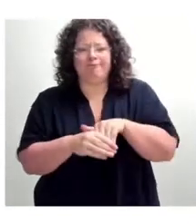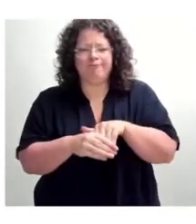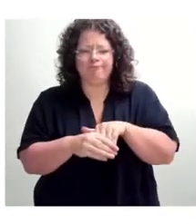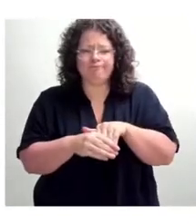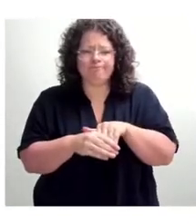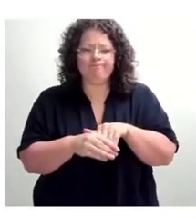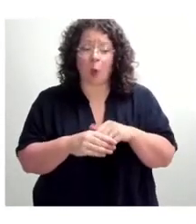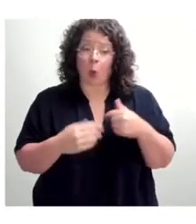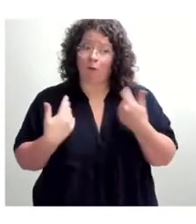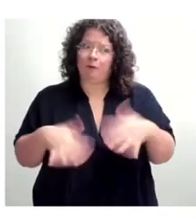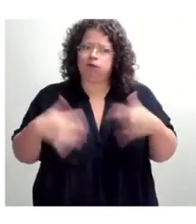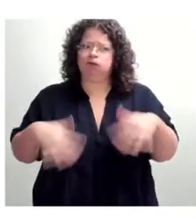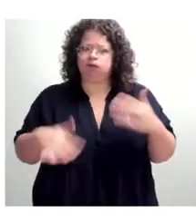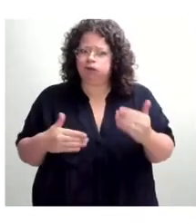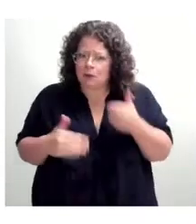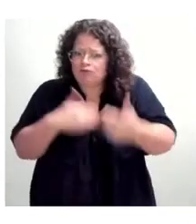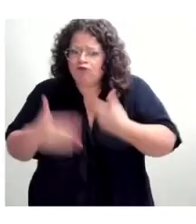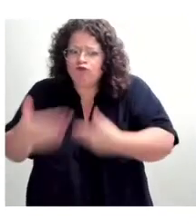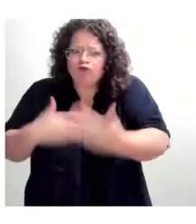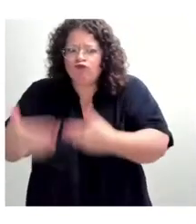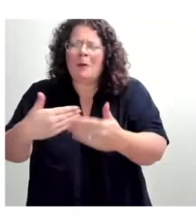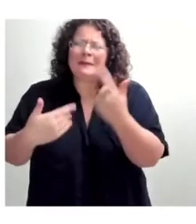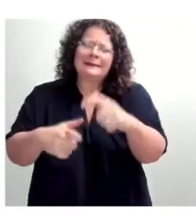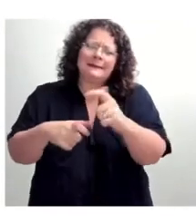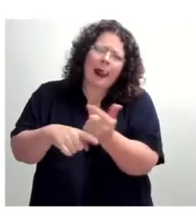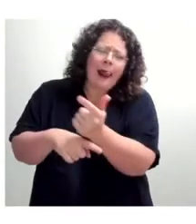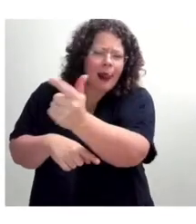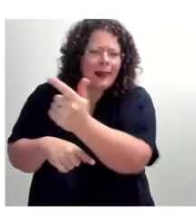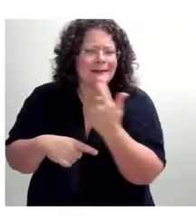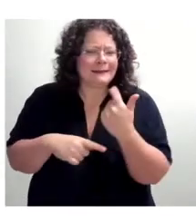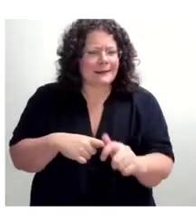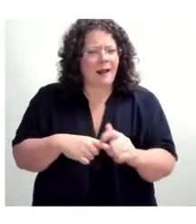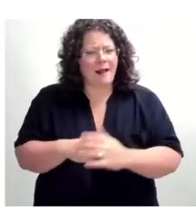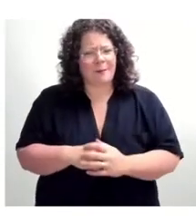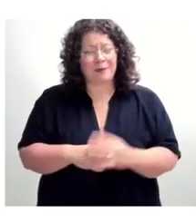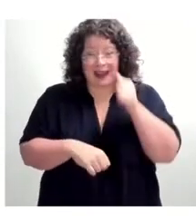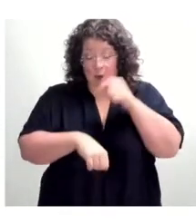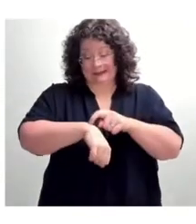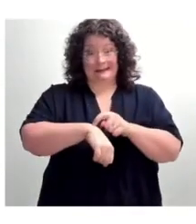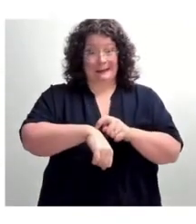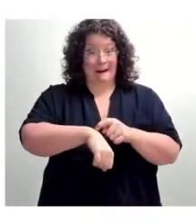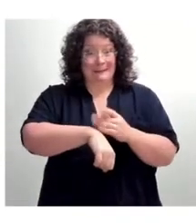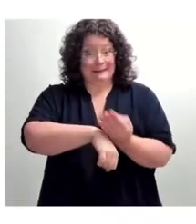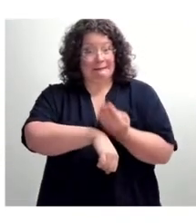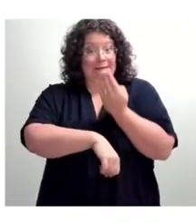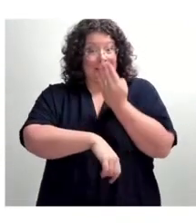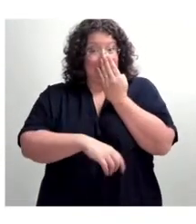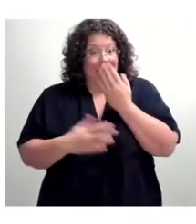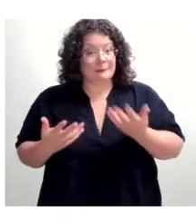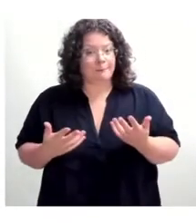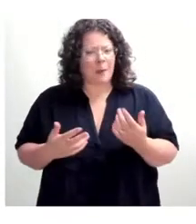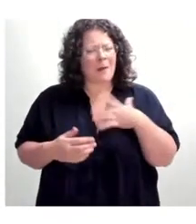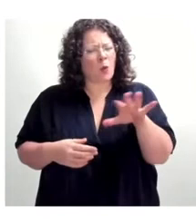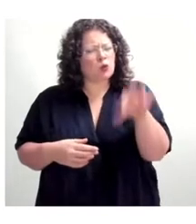in the US, and it's clear to us that people with disabilities in some ways are being disproportionately impacted